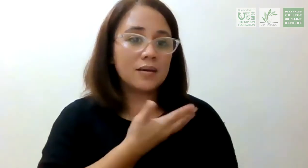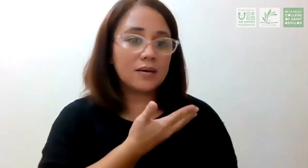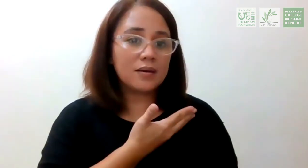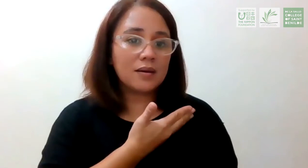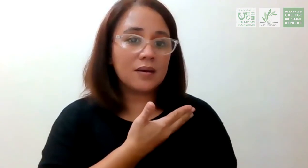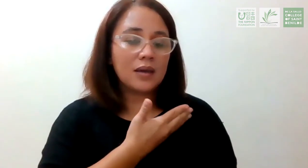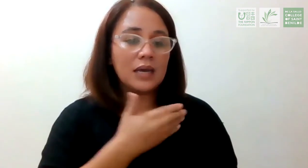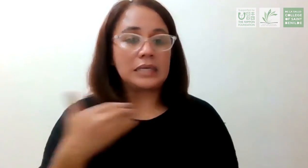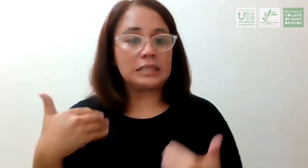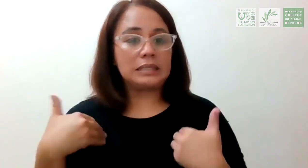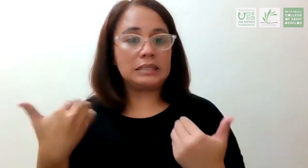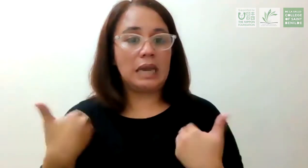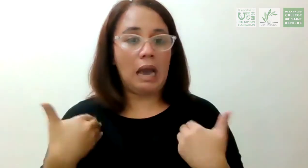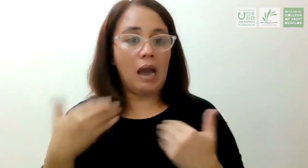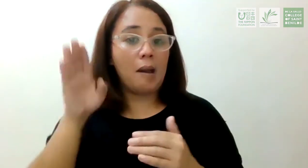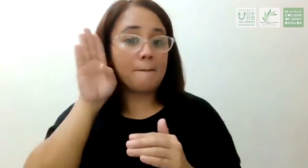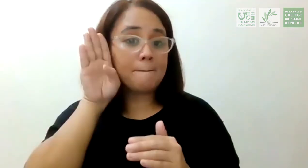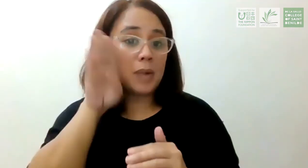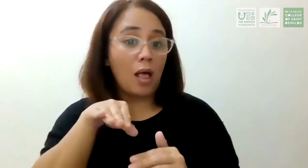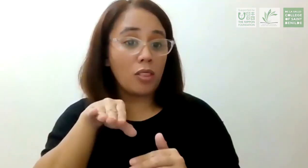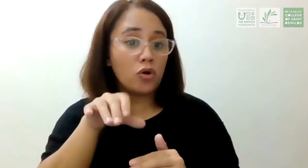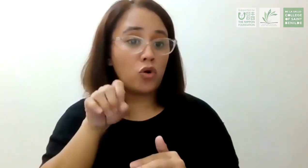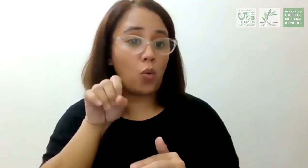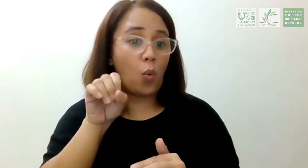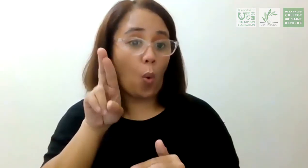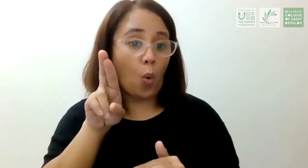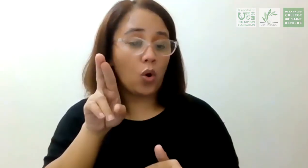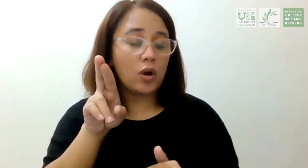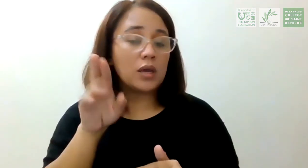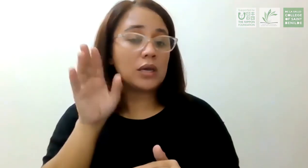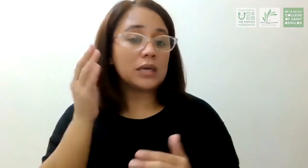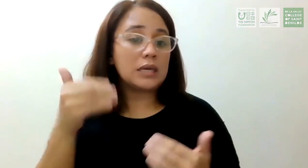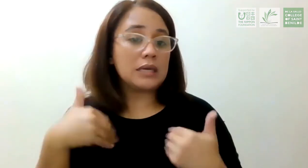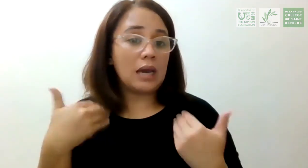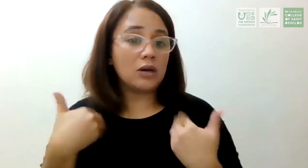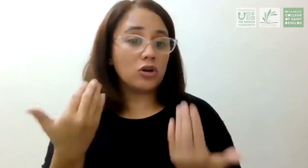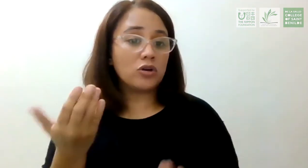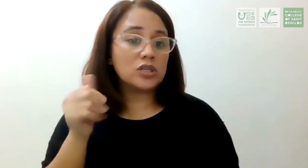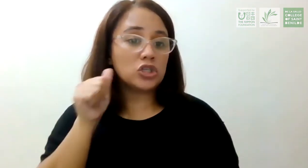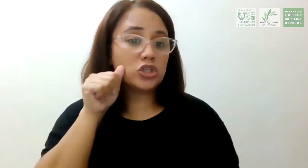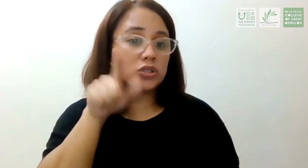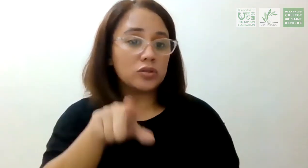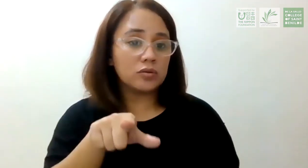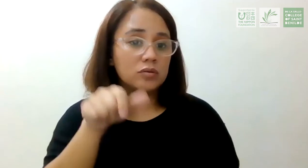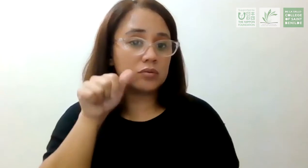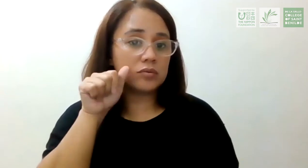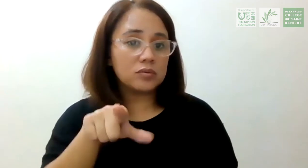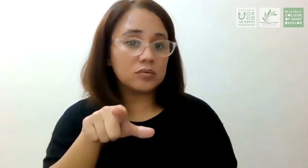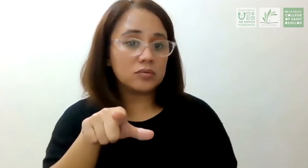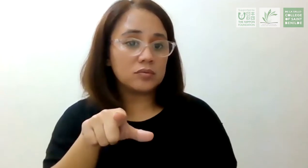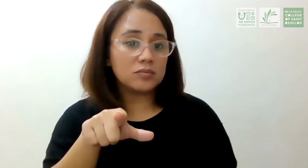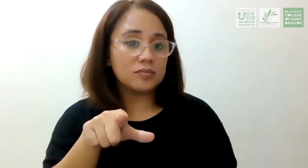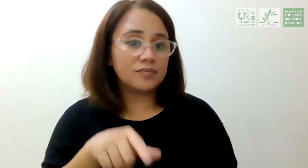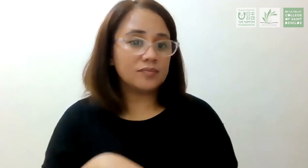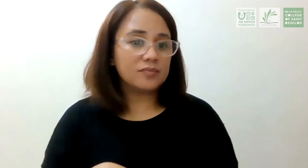younger brother or younger sister, either one, or younger sibling.